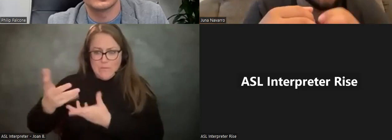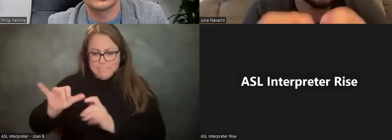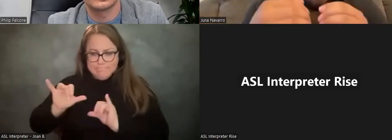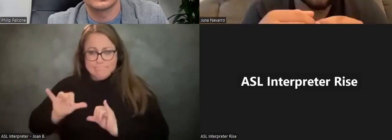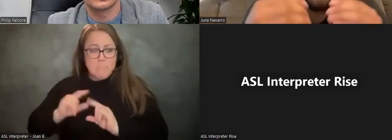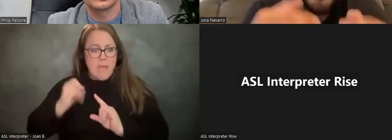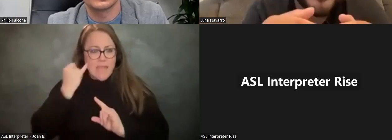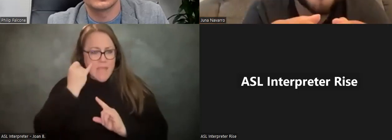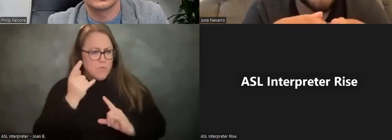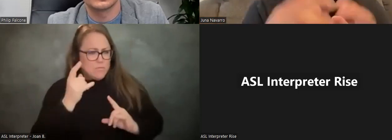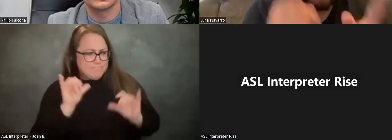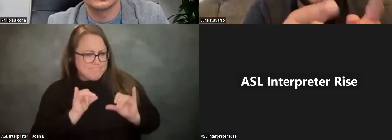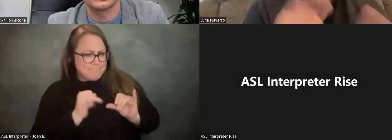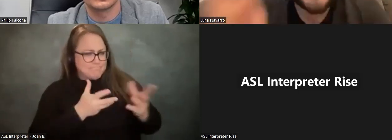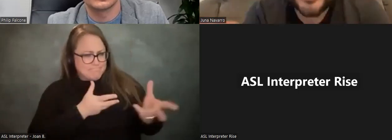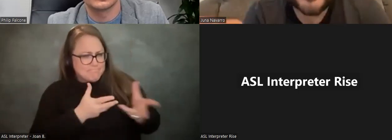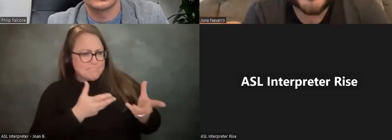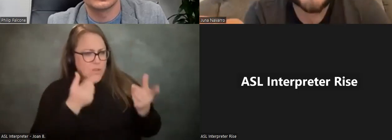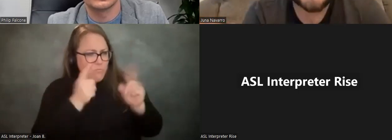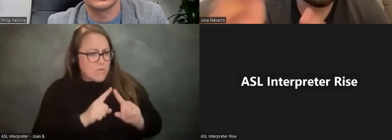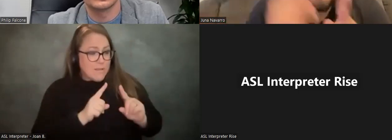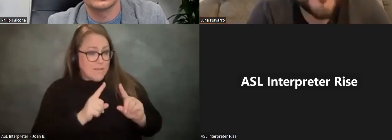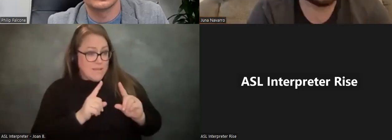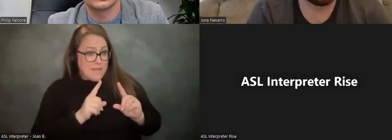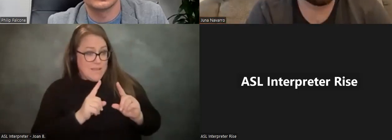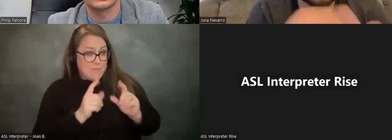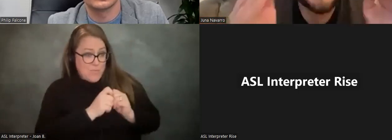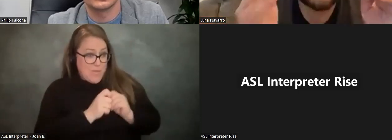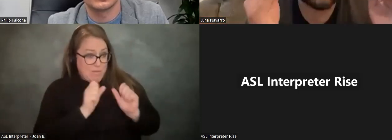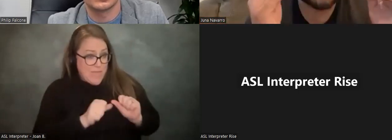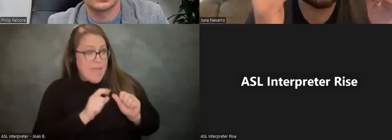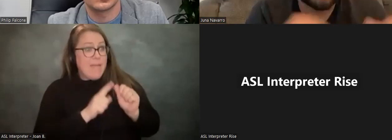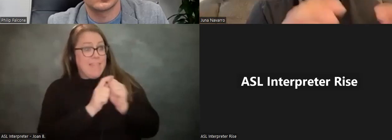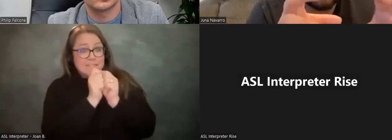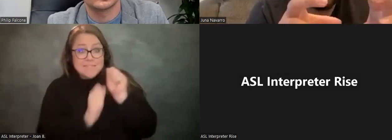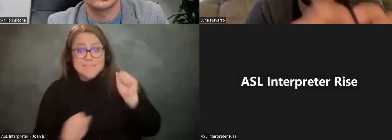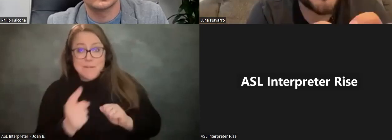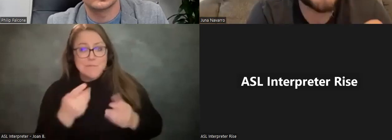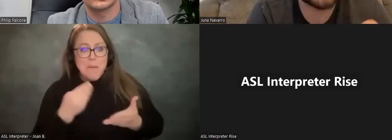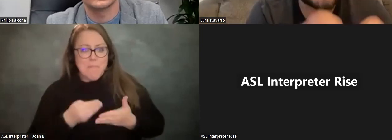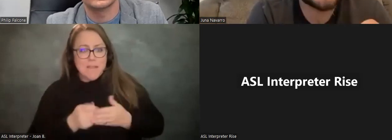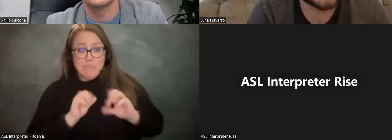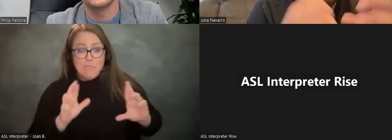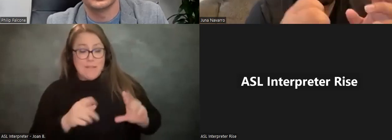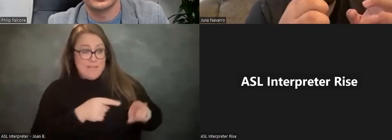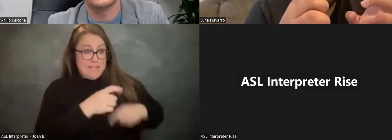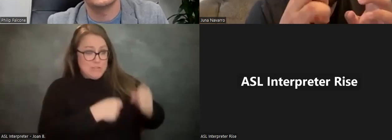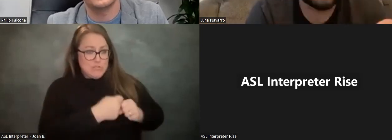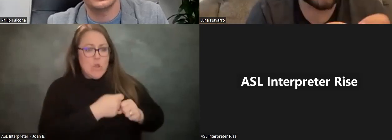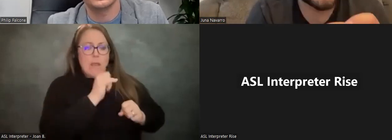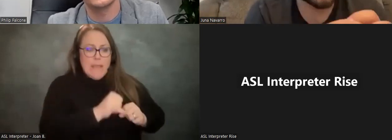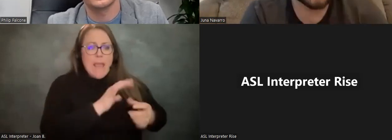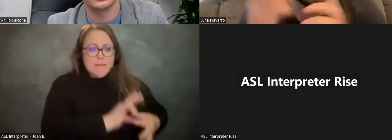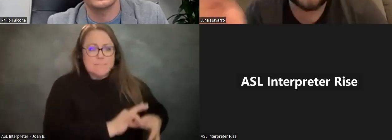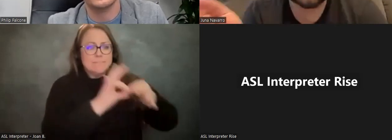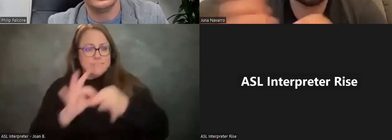work on this and you bet on it together, there will be monies next year. And now we can include it, because now we can leverage whatever you've done with us this year to now bring